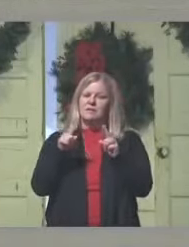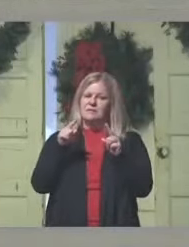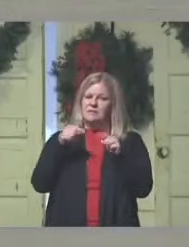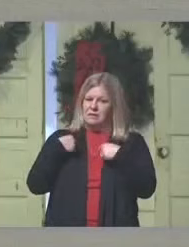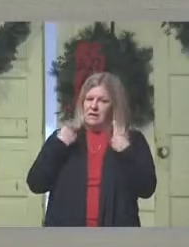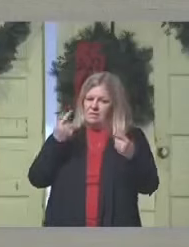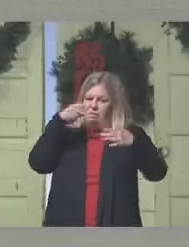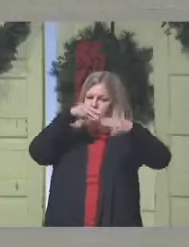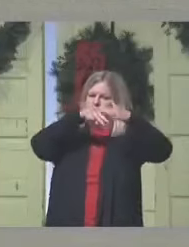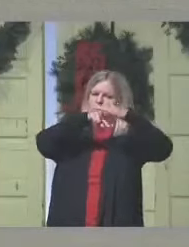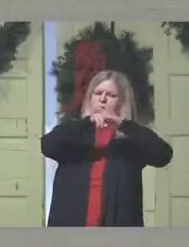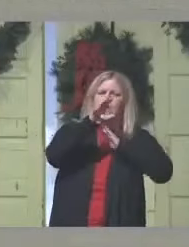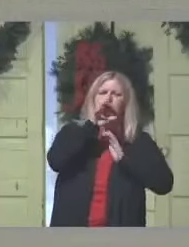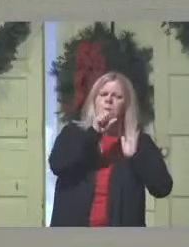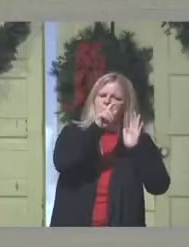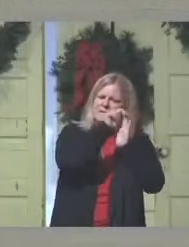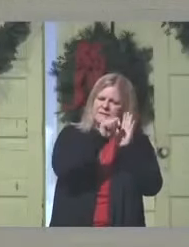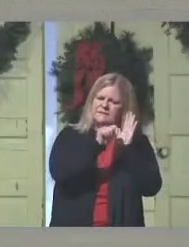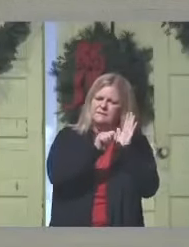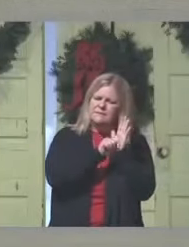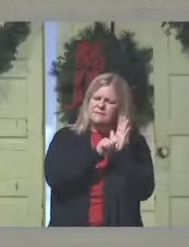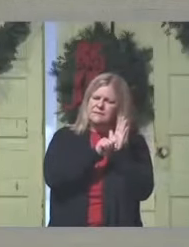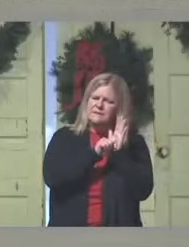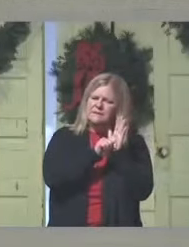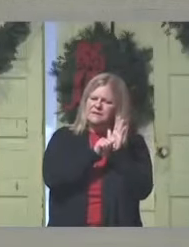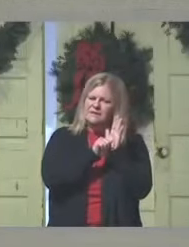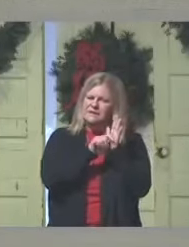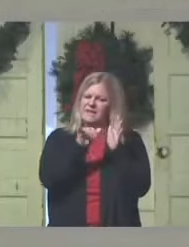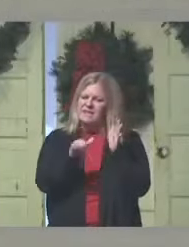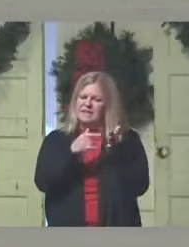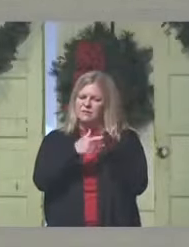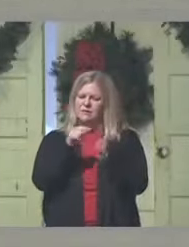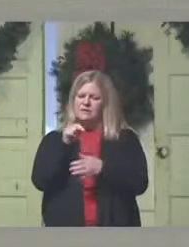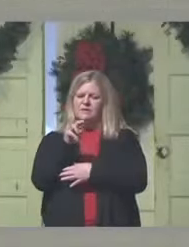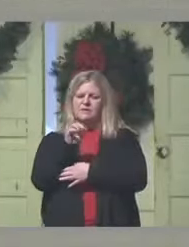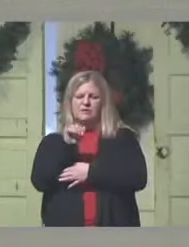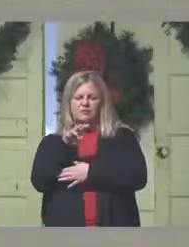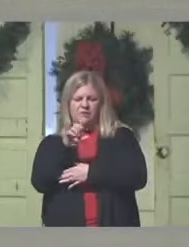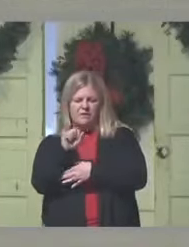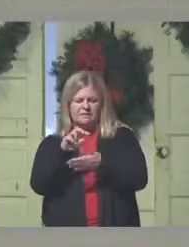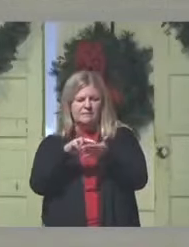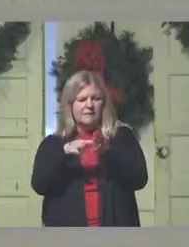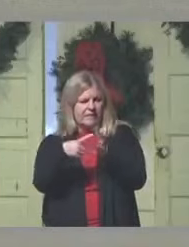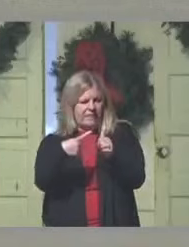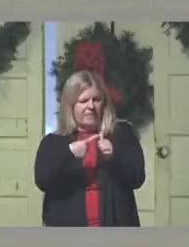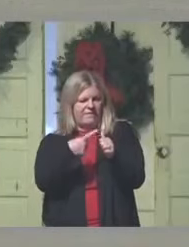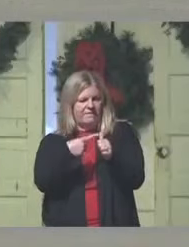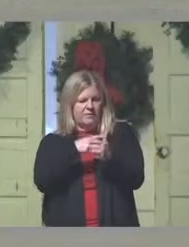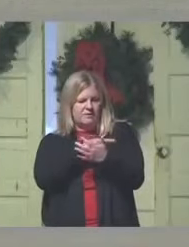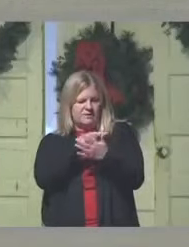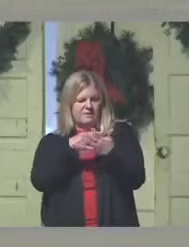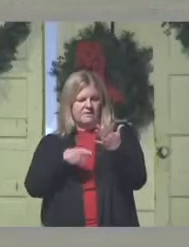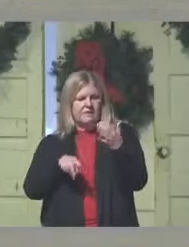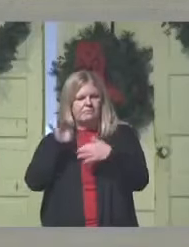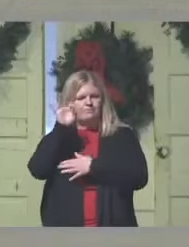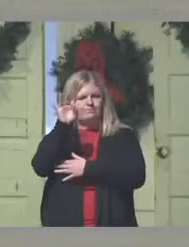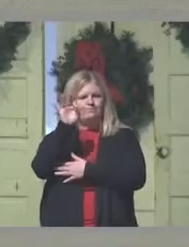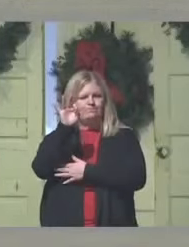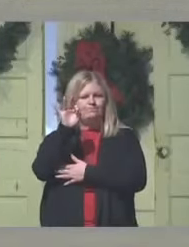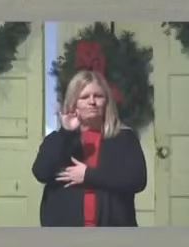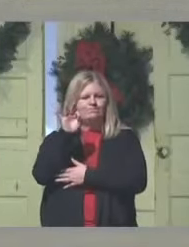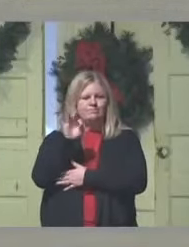prophesied in the Old Testament scriptures. This is what Travis spoke of in the first of these Advent